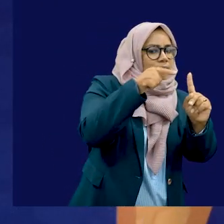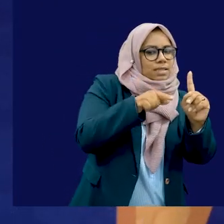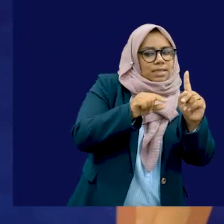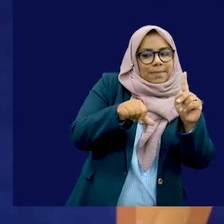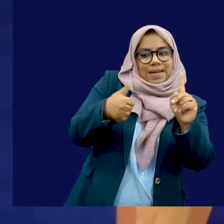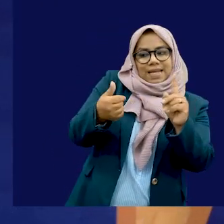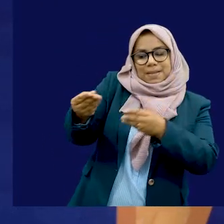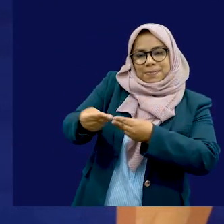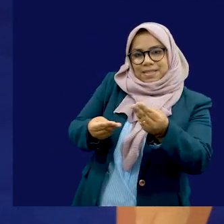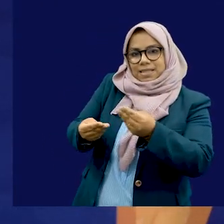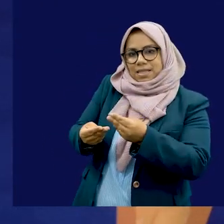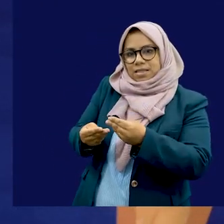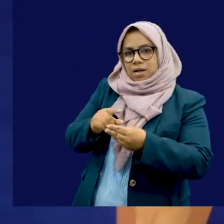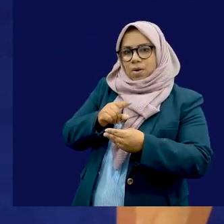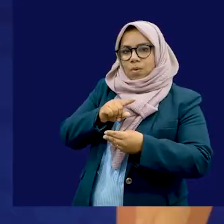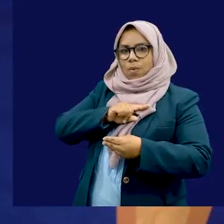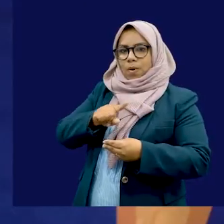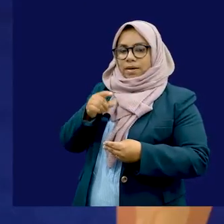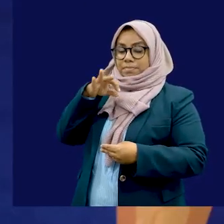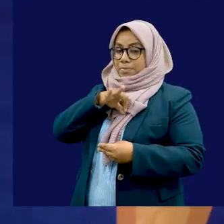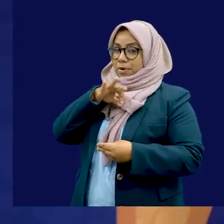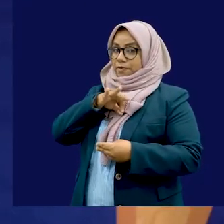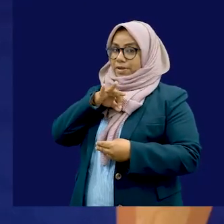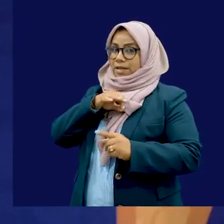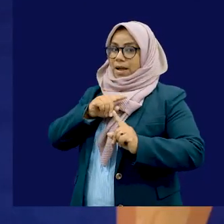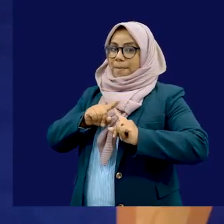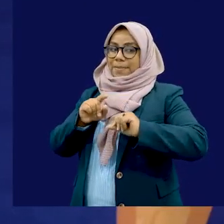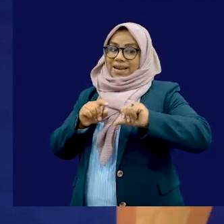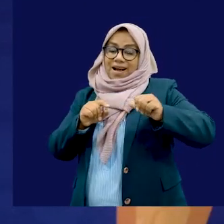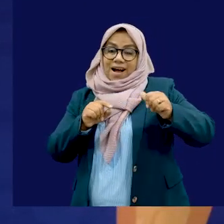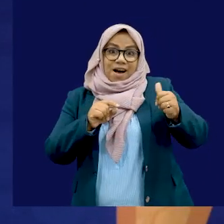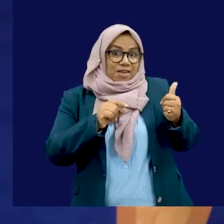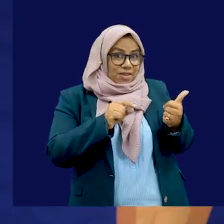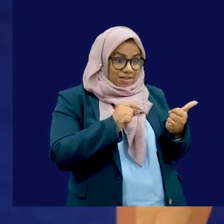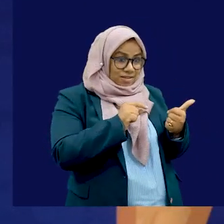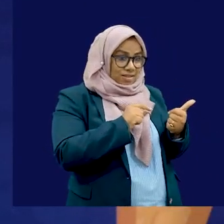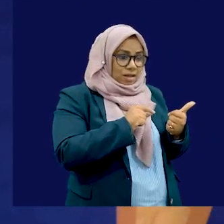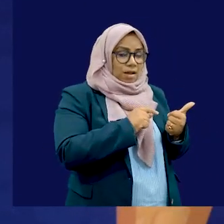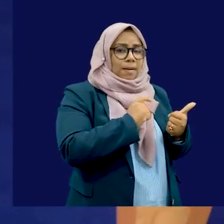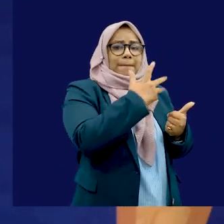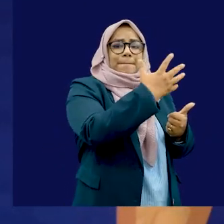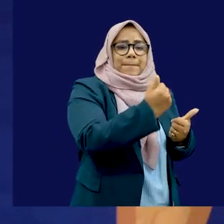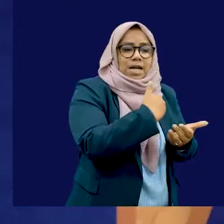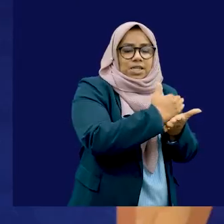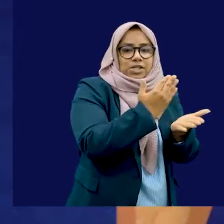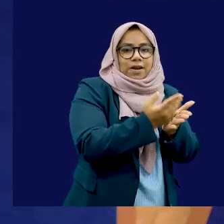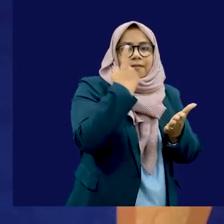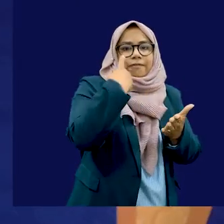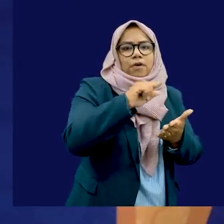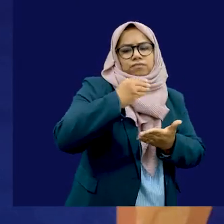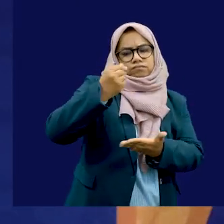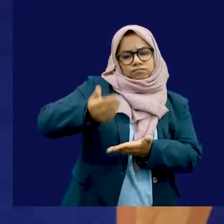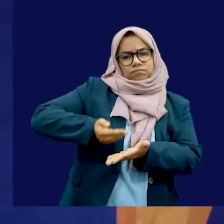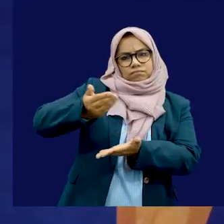them to make a profit, while others buy shares and keep them to earn income from their profits